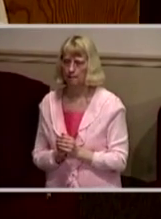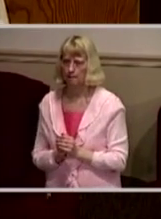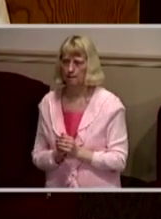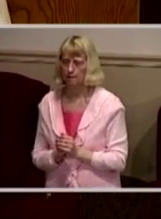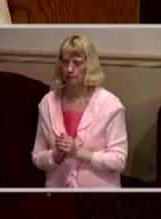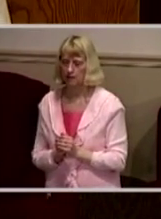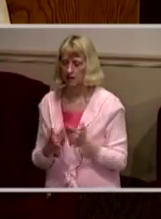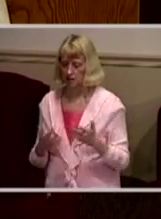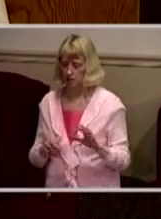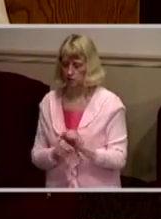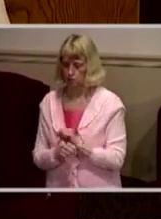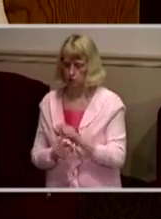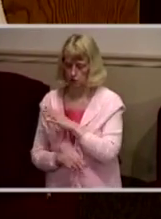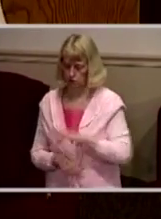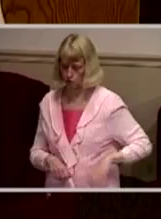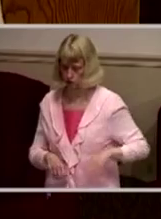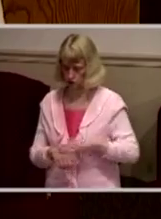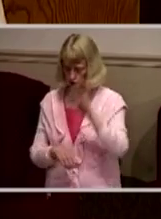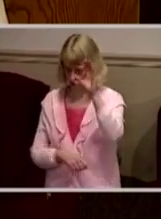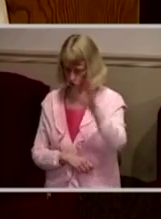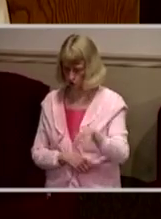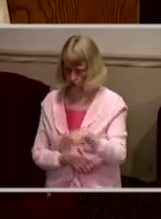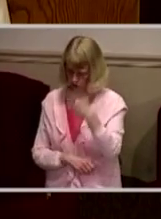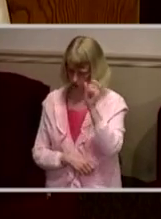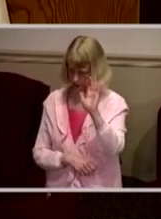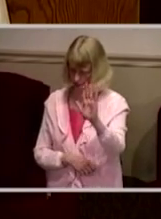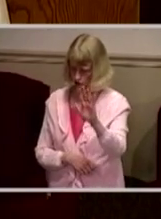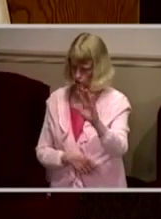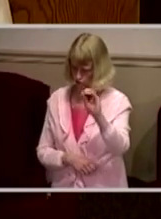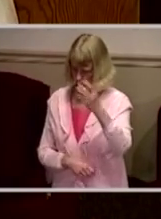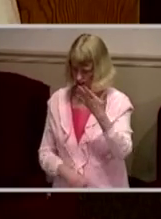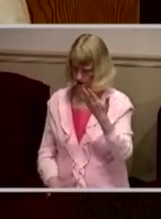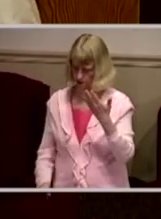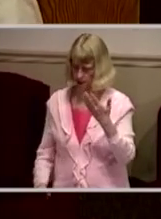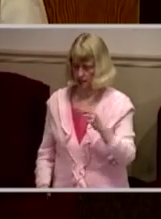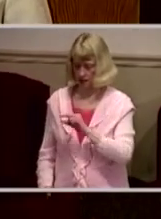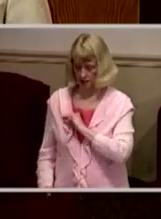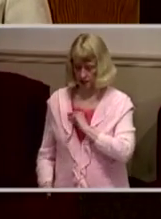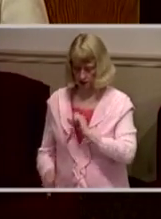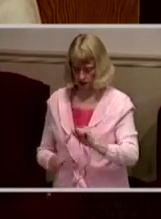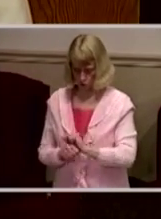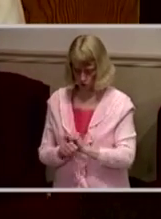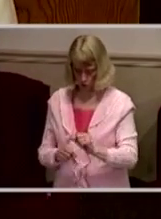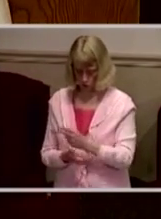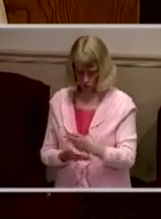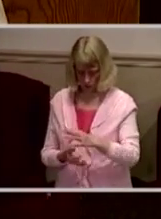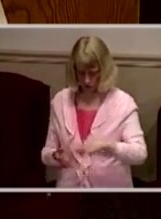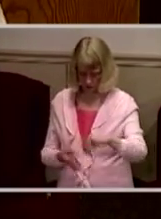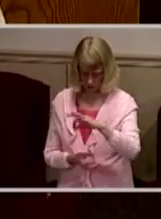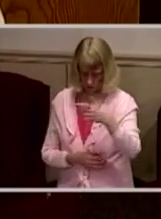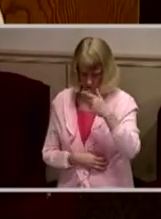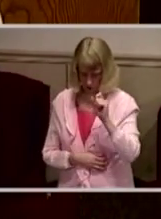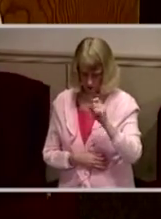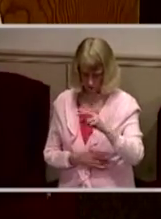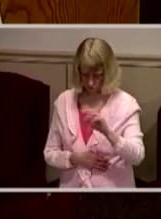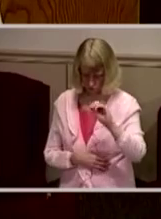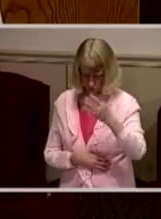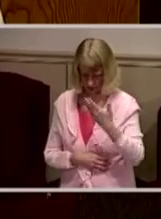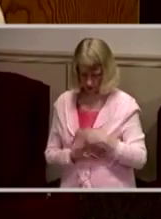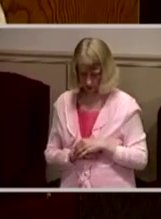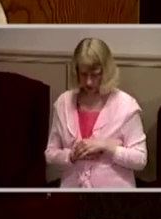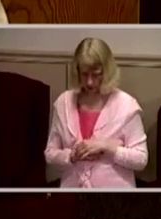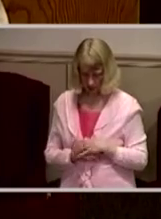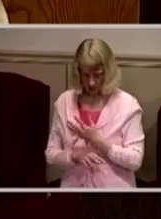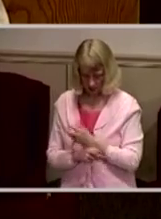Well, the finished work of Christ on the cross is because of his grace. The convicting work of the Holy Spirit is because of his grace.